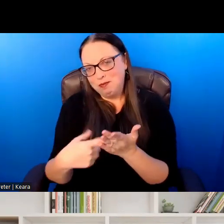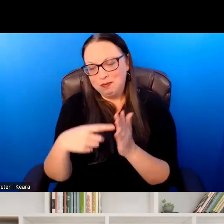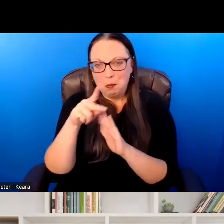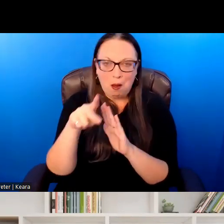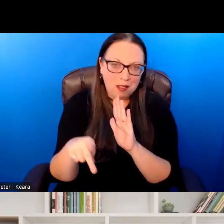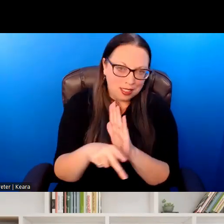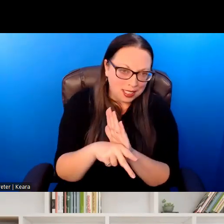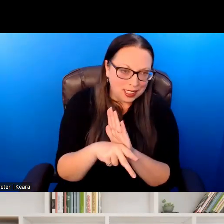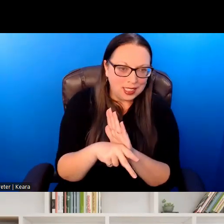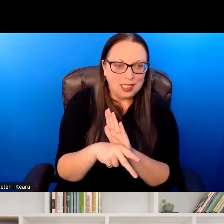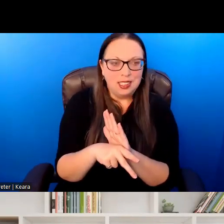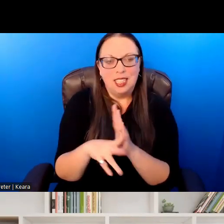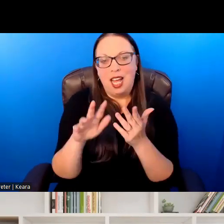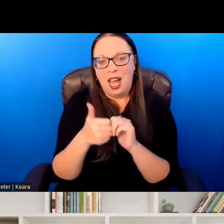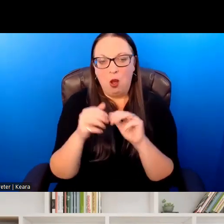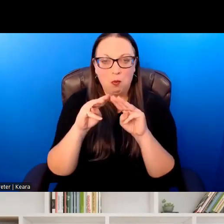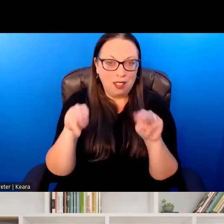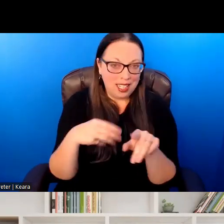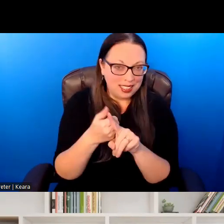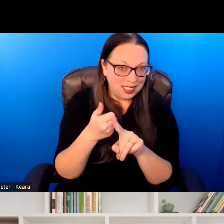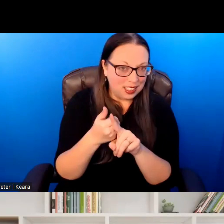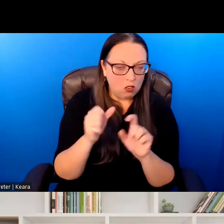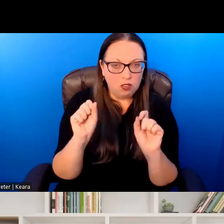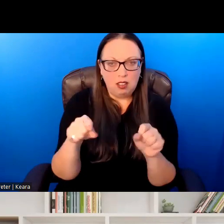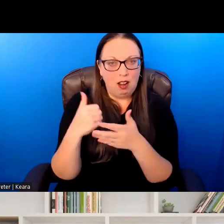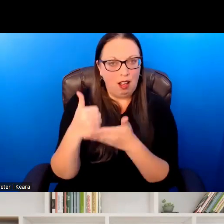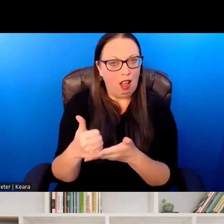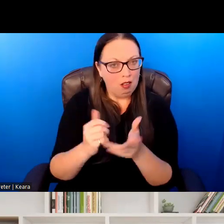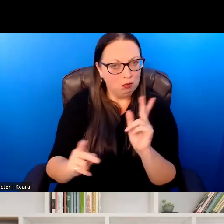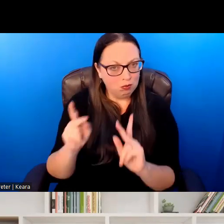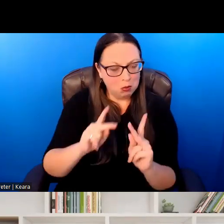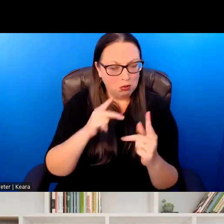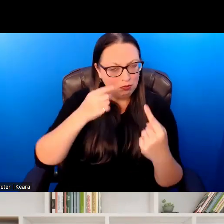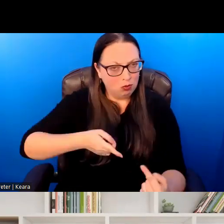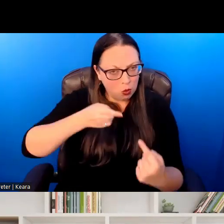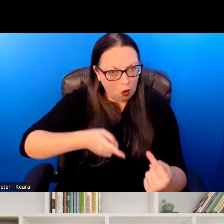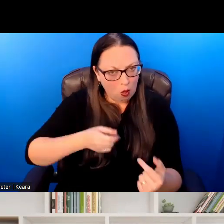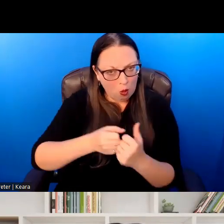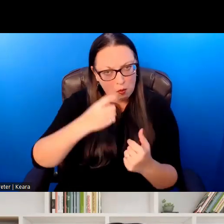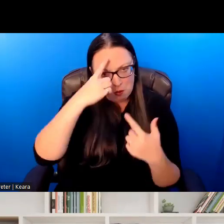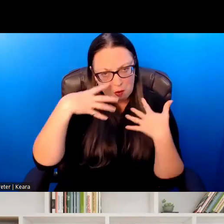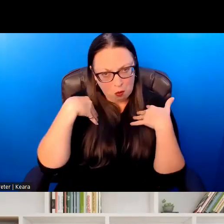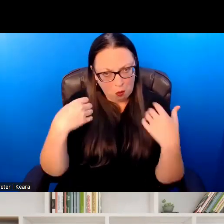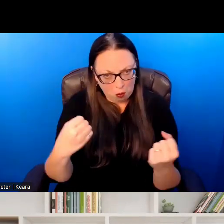policies, how Montana can help those that are struggling with mental health. In